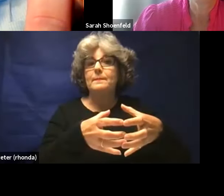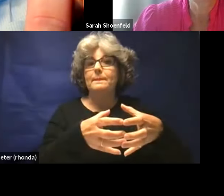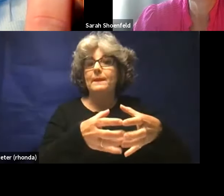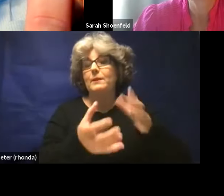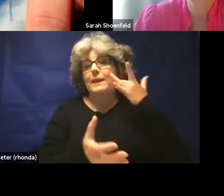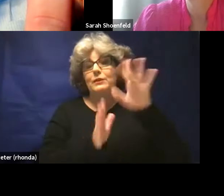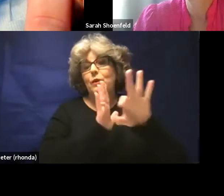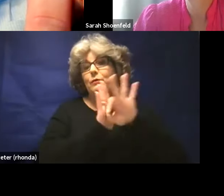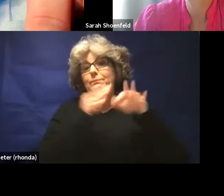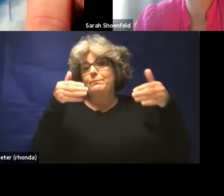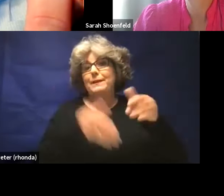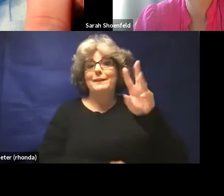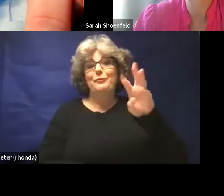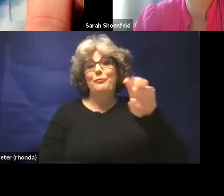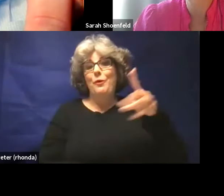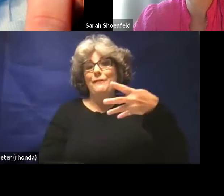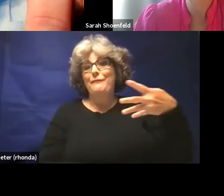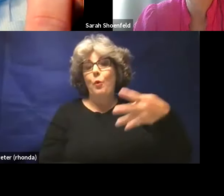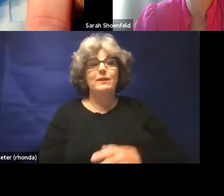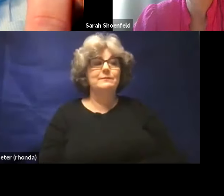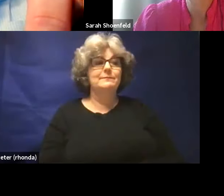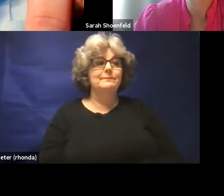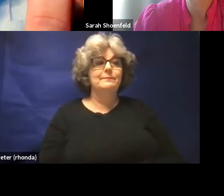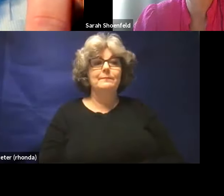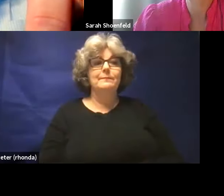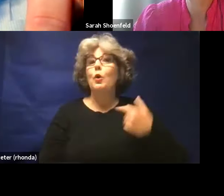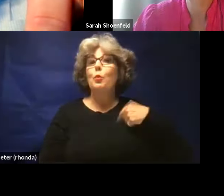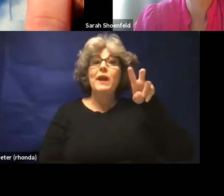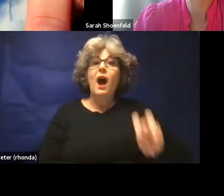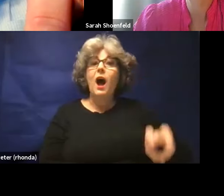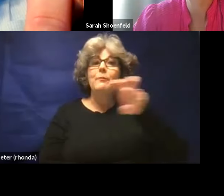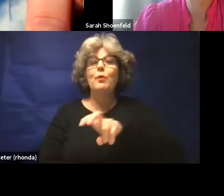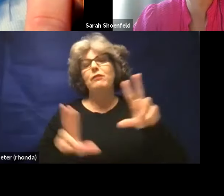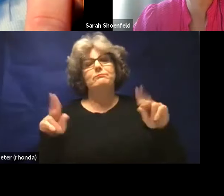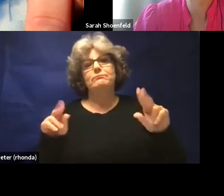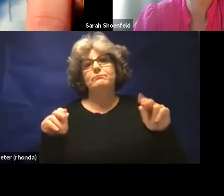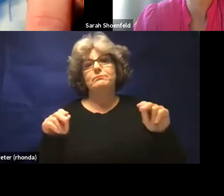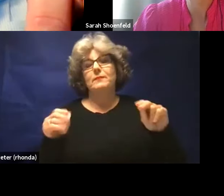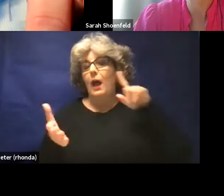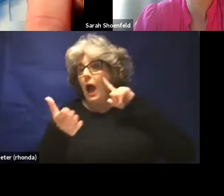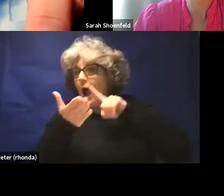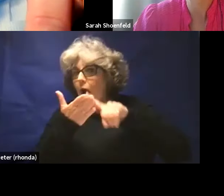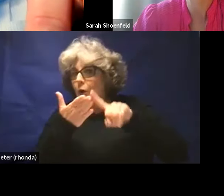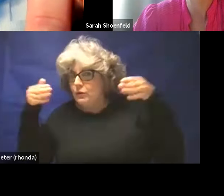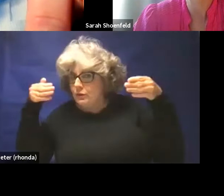that's why we focused on Ward 4. So we don't just kind of hop around. We a lot of our research